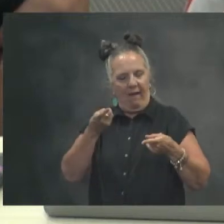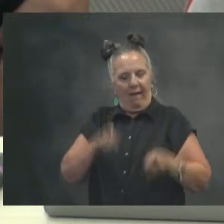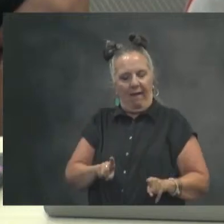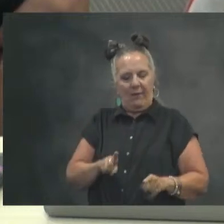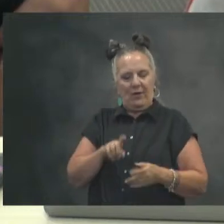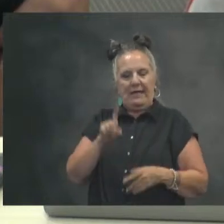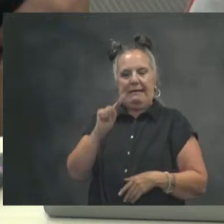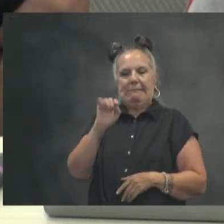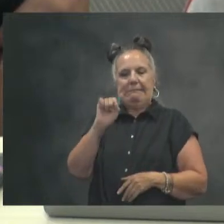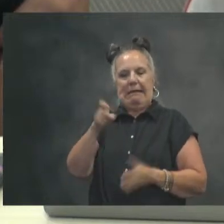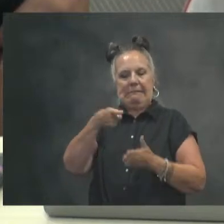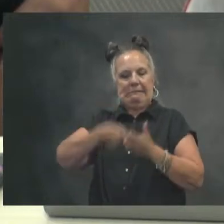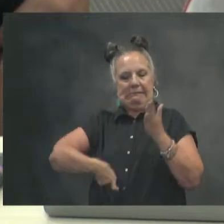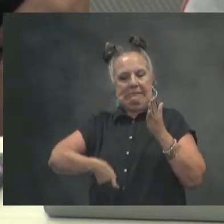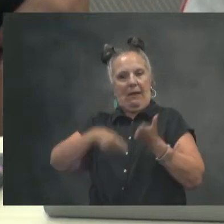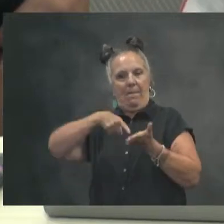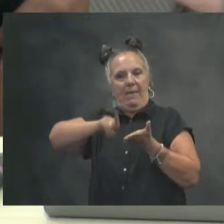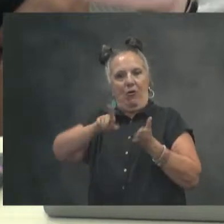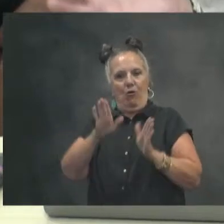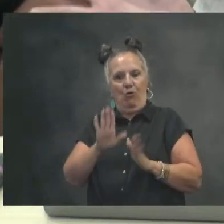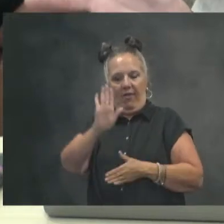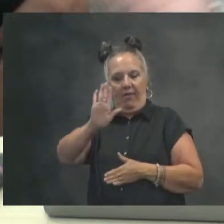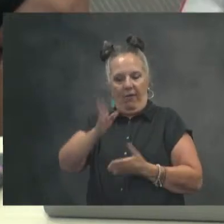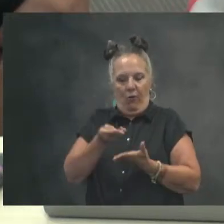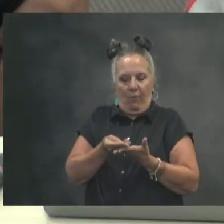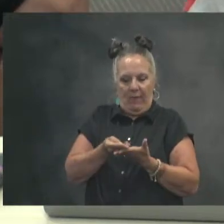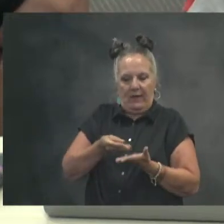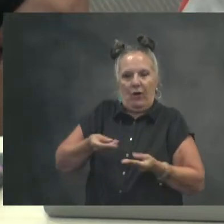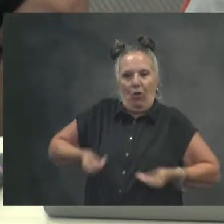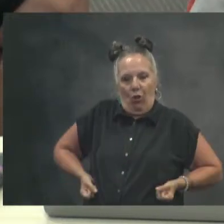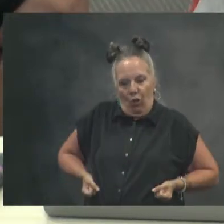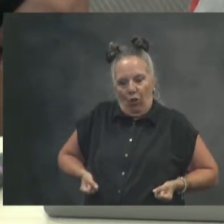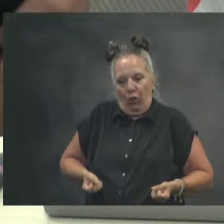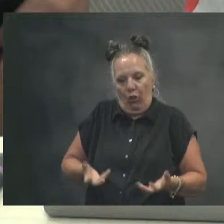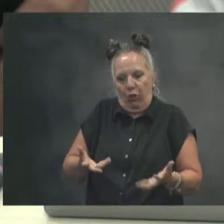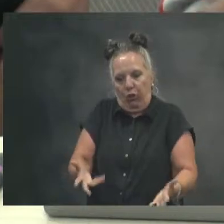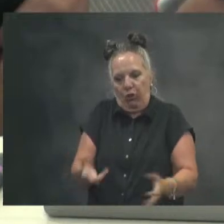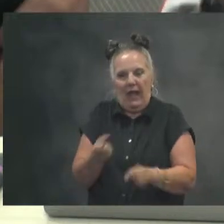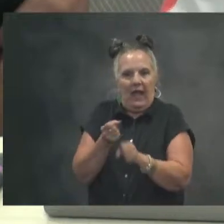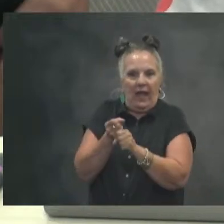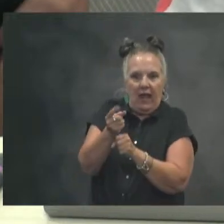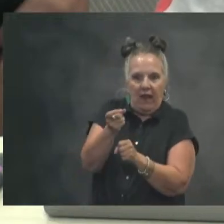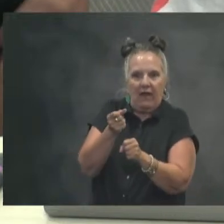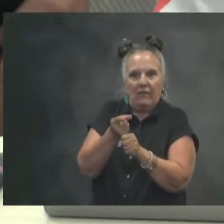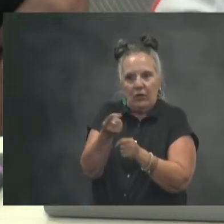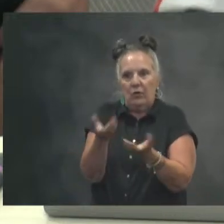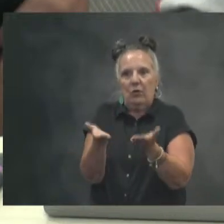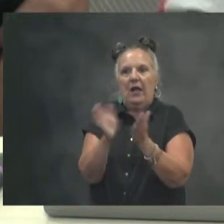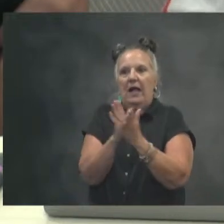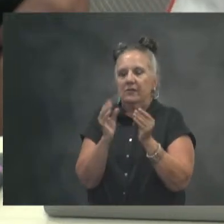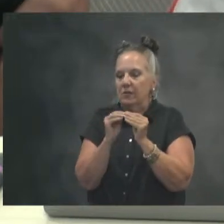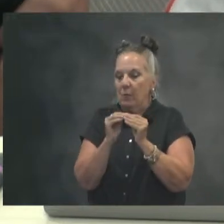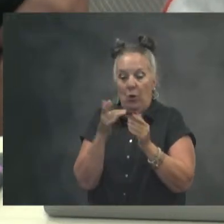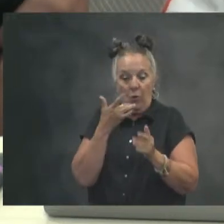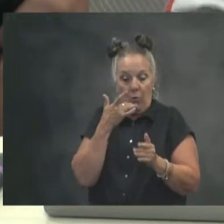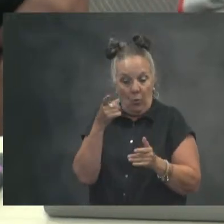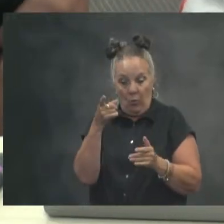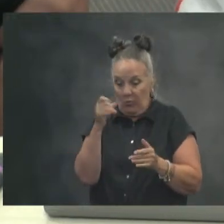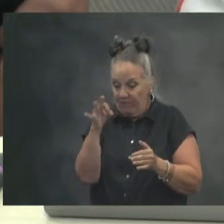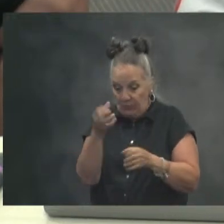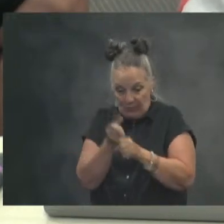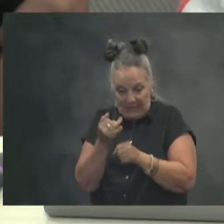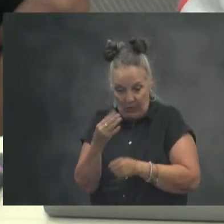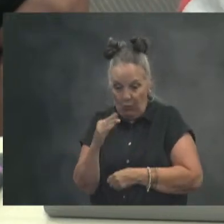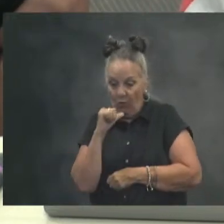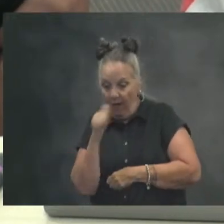the taxpayers' money and all this money coming, every year you ask for more, whether you get it or not. Maybe